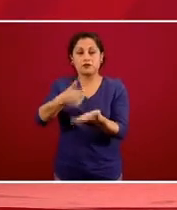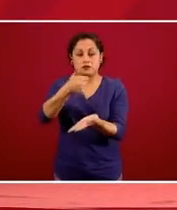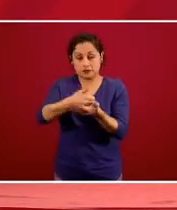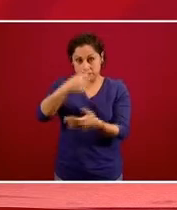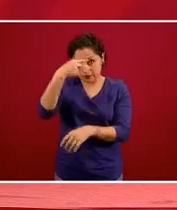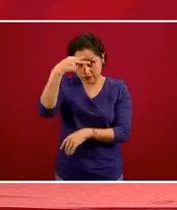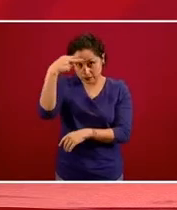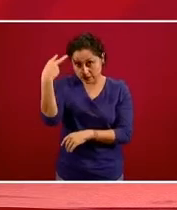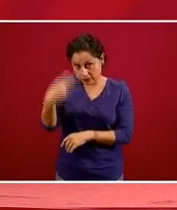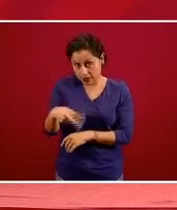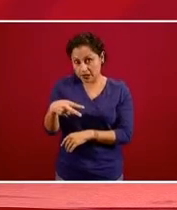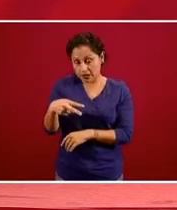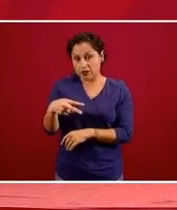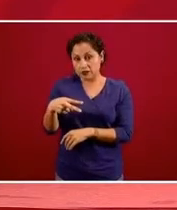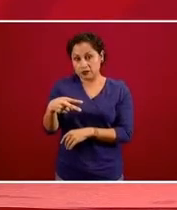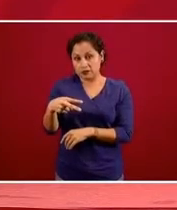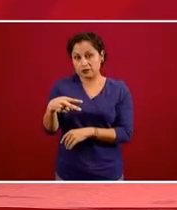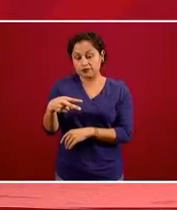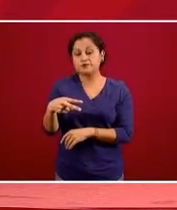specialized